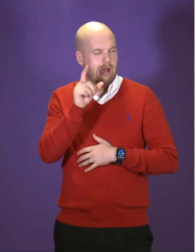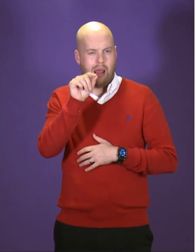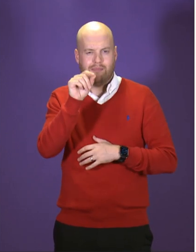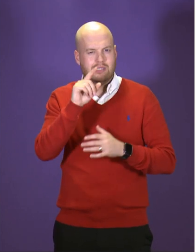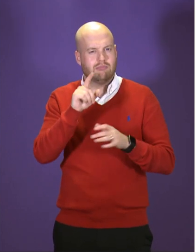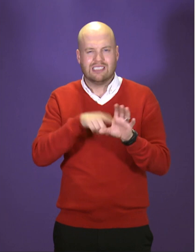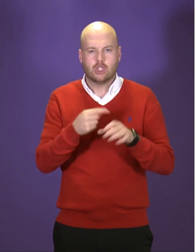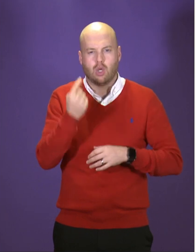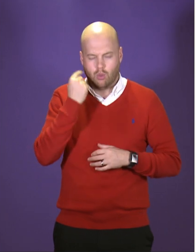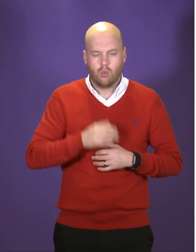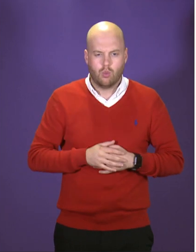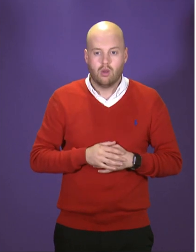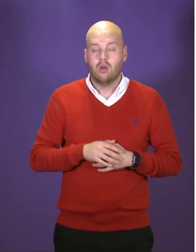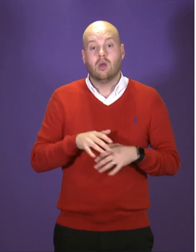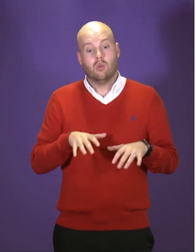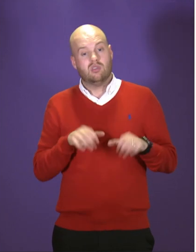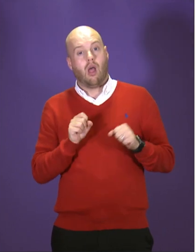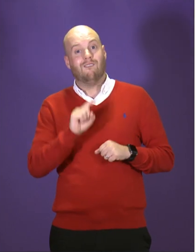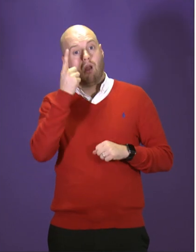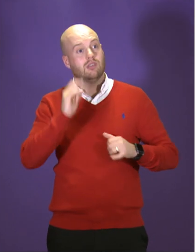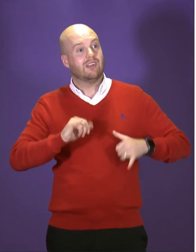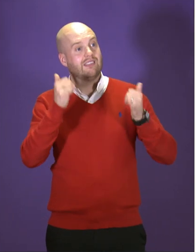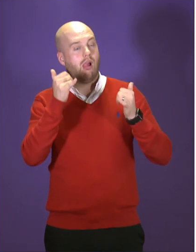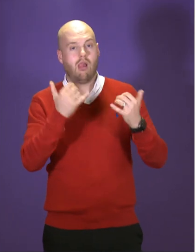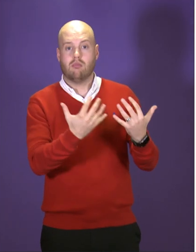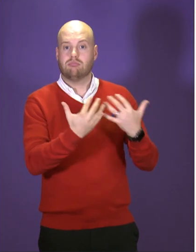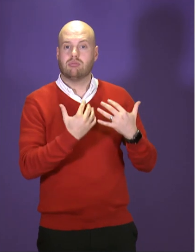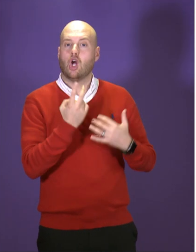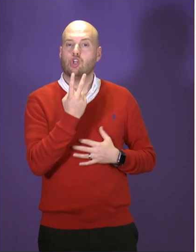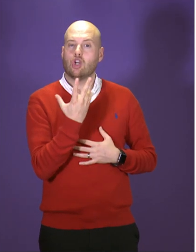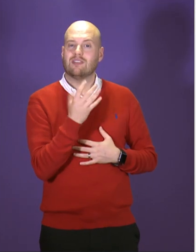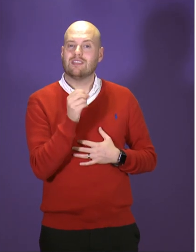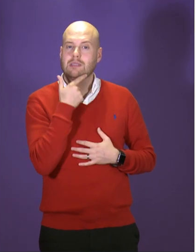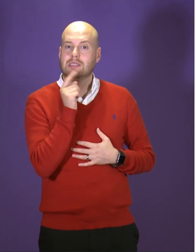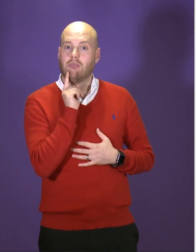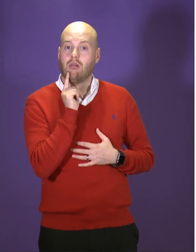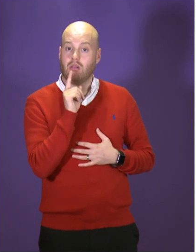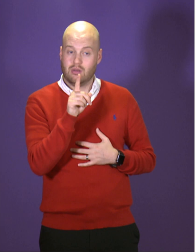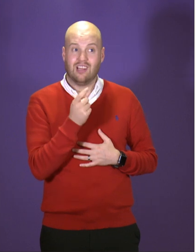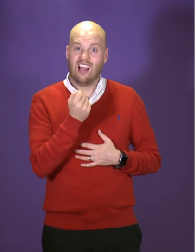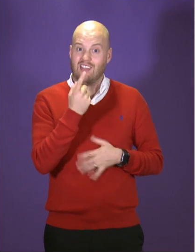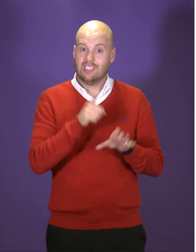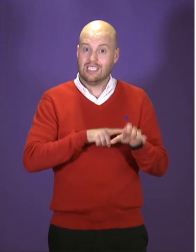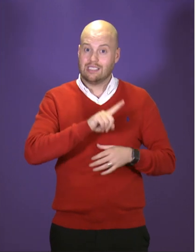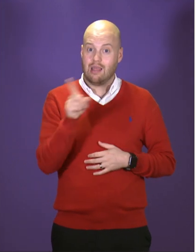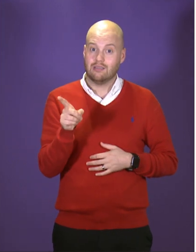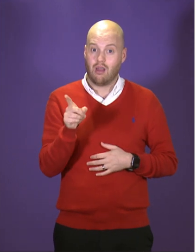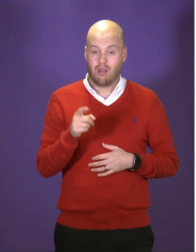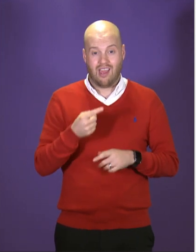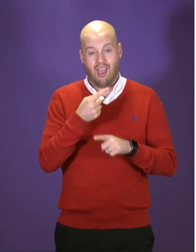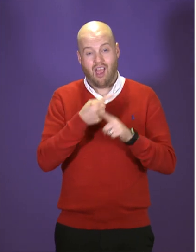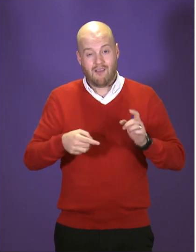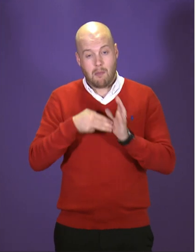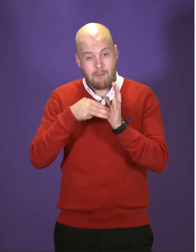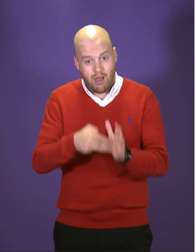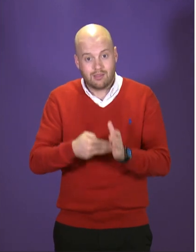it with 250 people who came through our doors in the first year. This year, 11 years later, we had 500,000 people